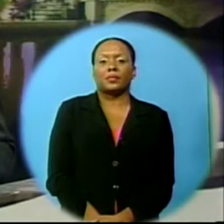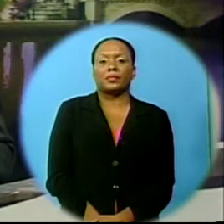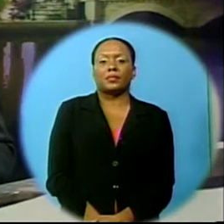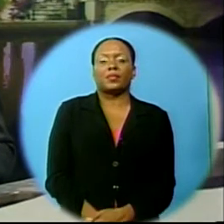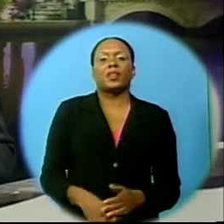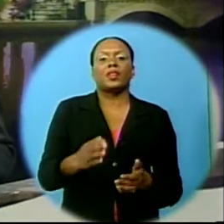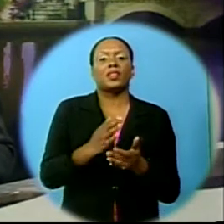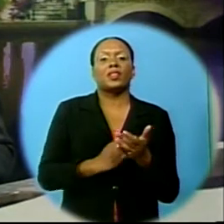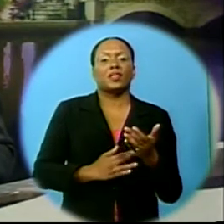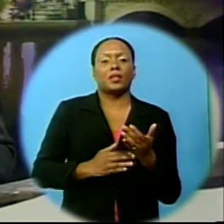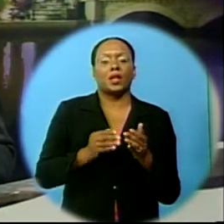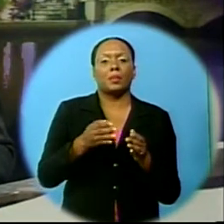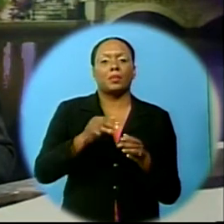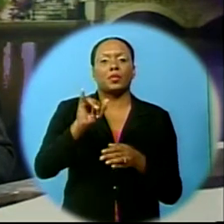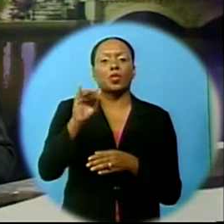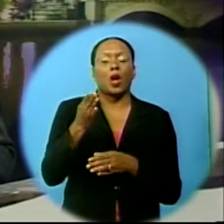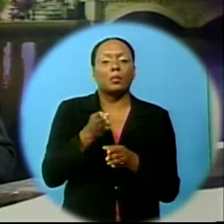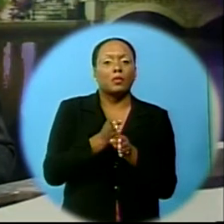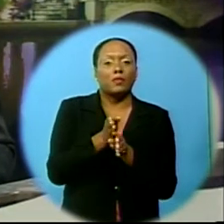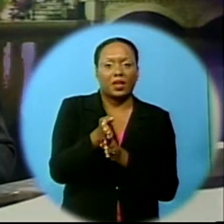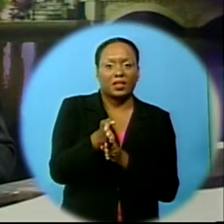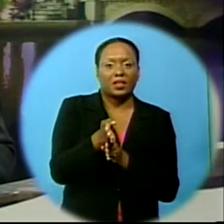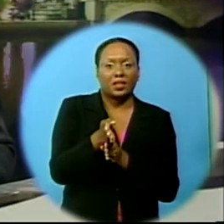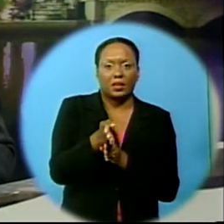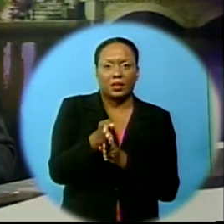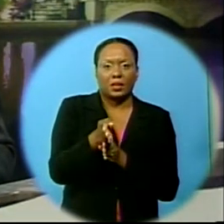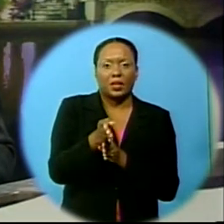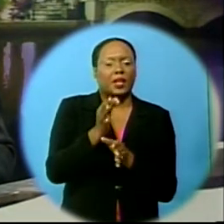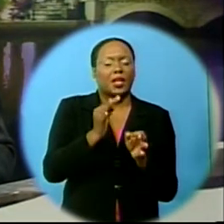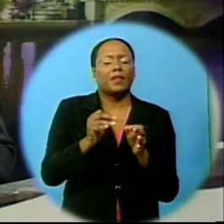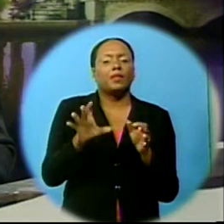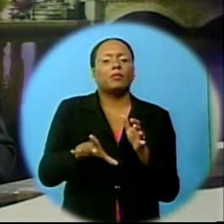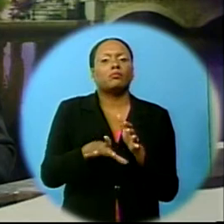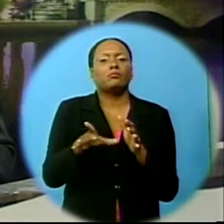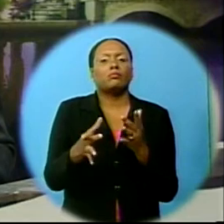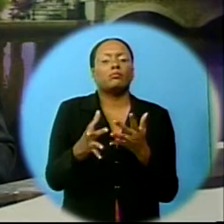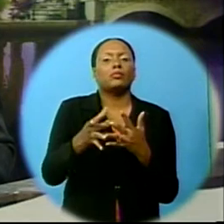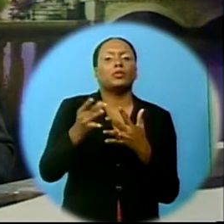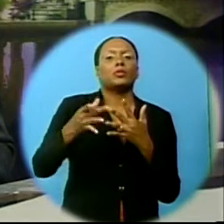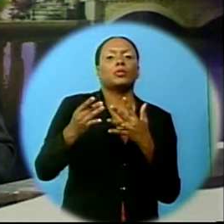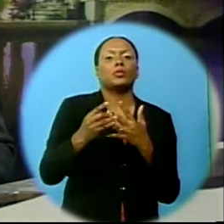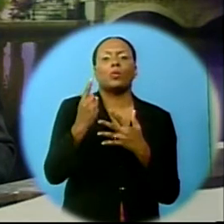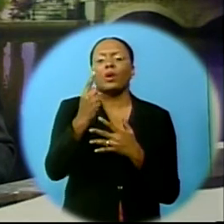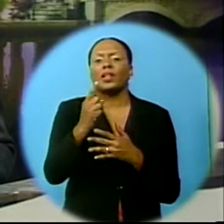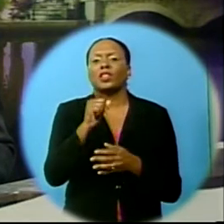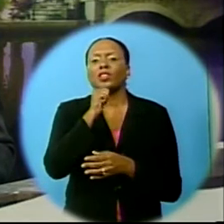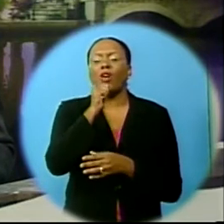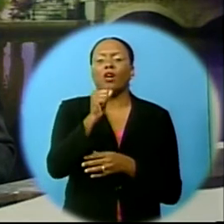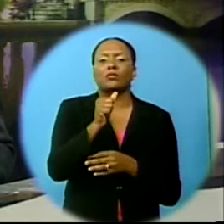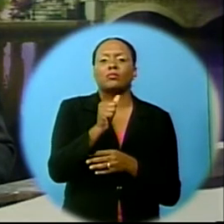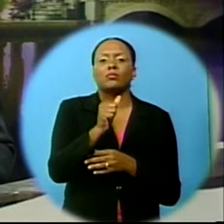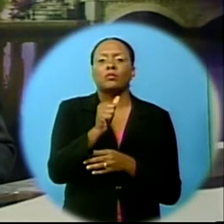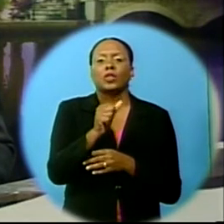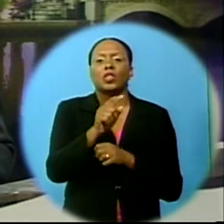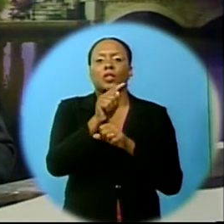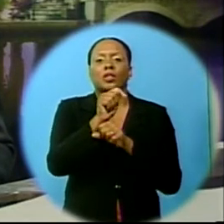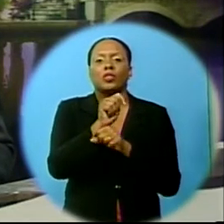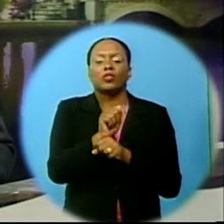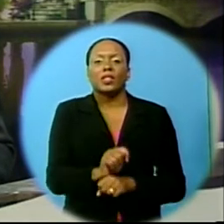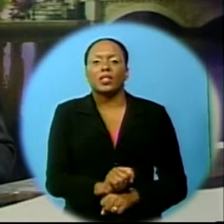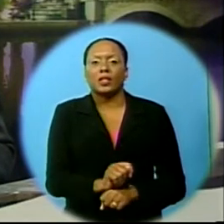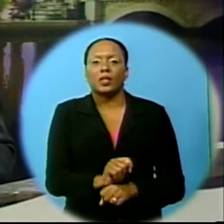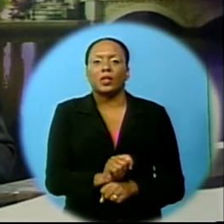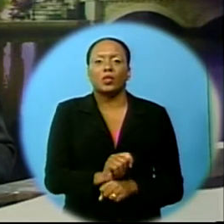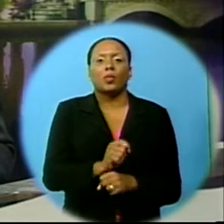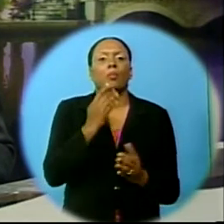Well, non-traditional careers might be one of the ways to diversify the Barbadian economy. That's according to Vice President of the Barbados Coalition